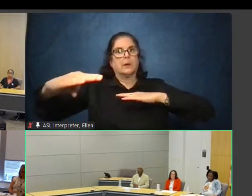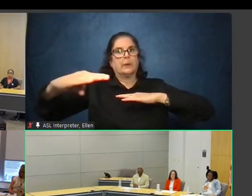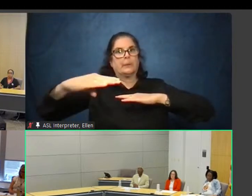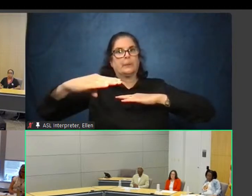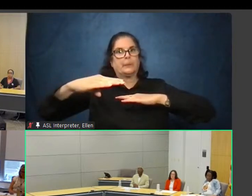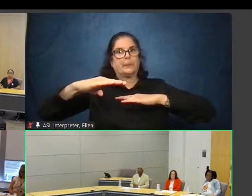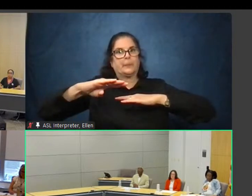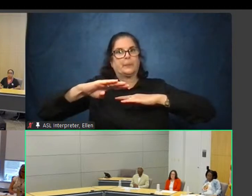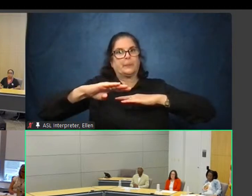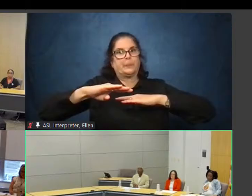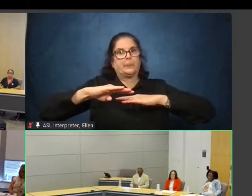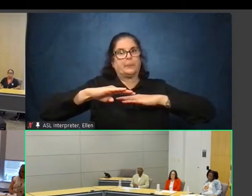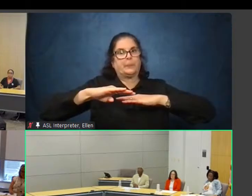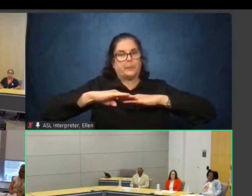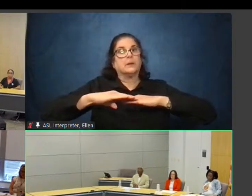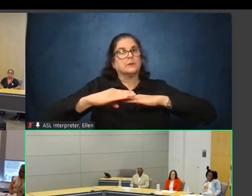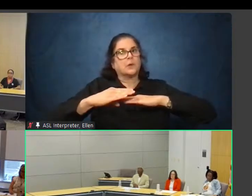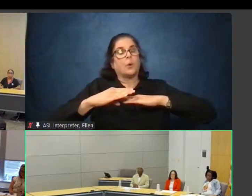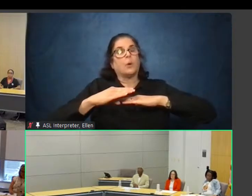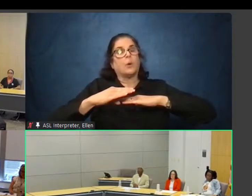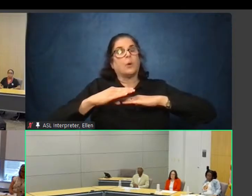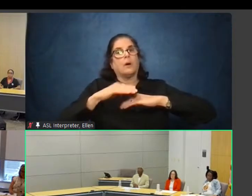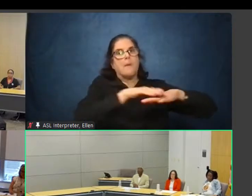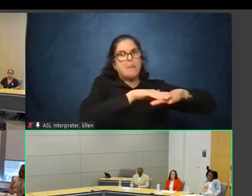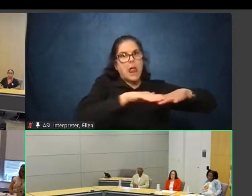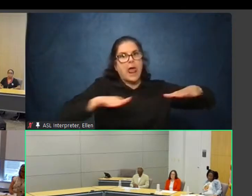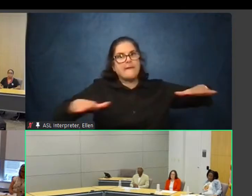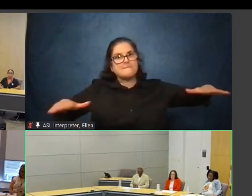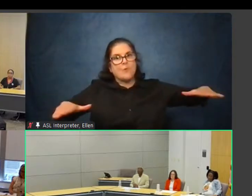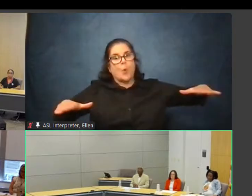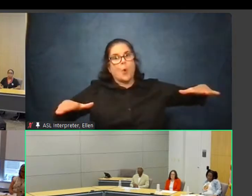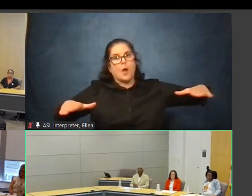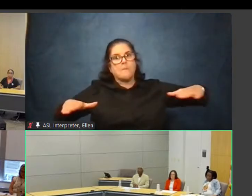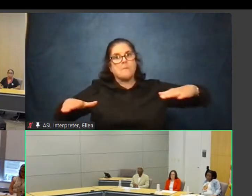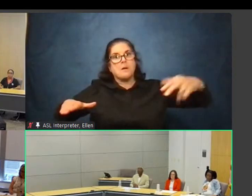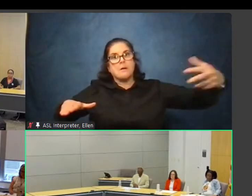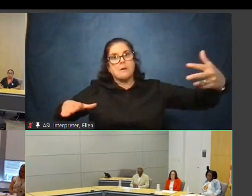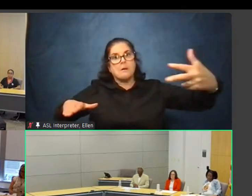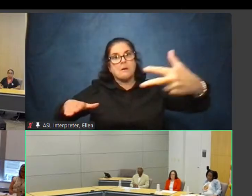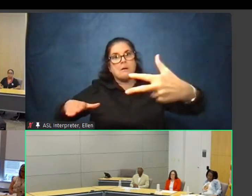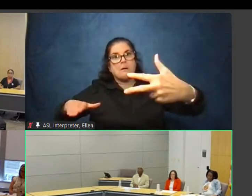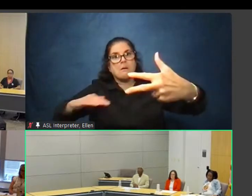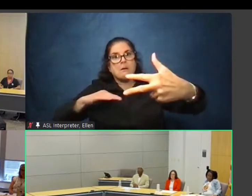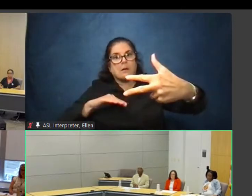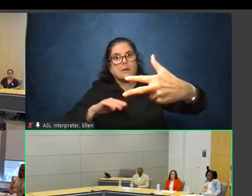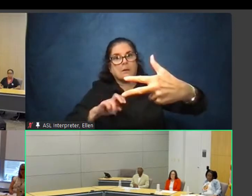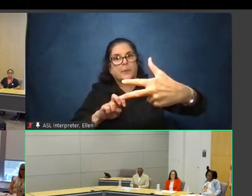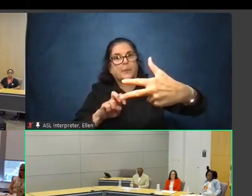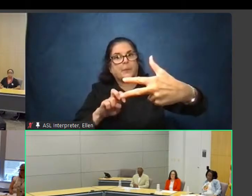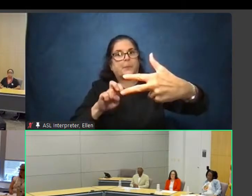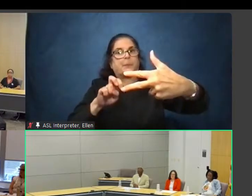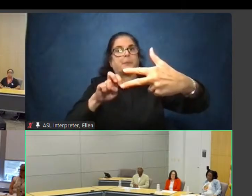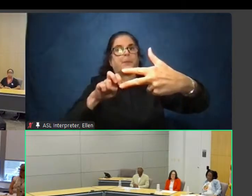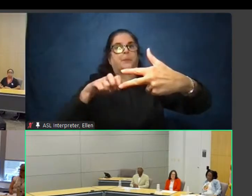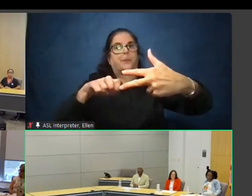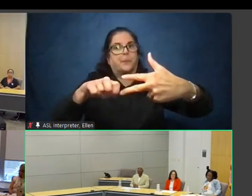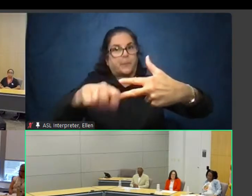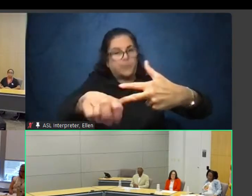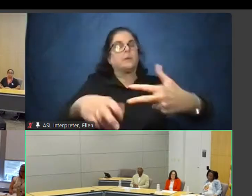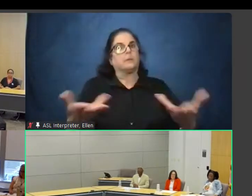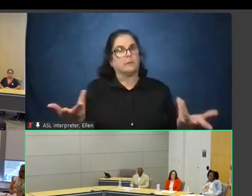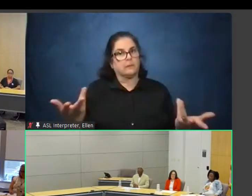the platform onto the train and then from the train until the platform. So thank you very much. Thank